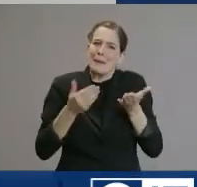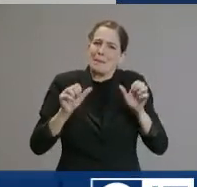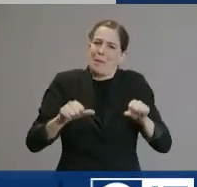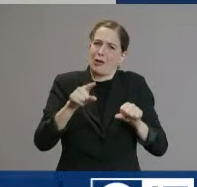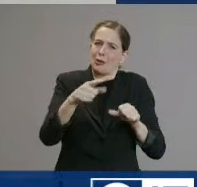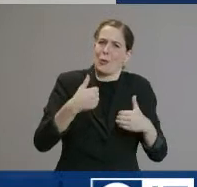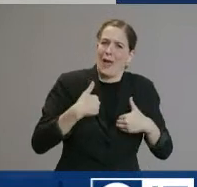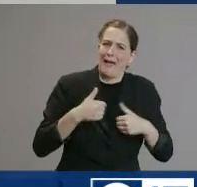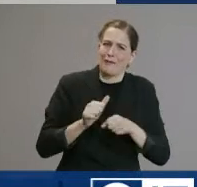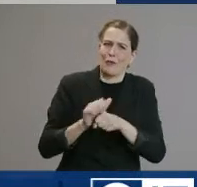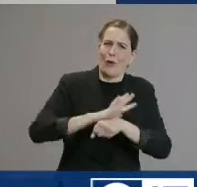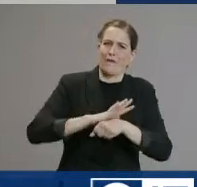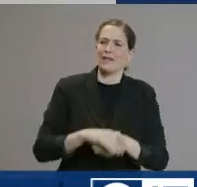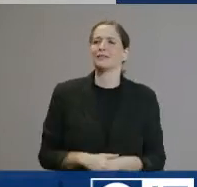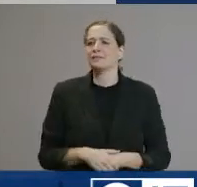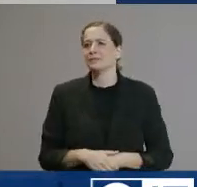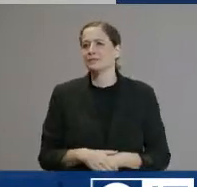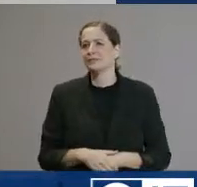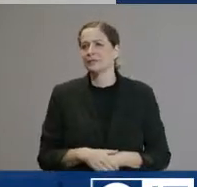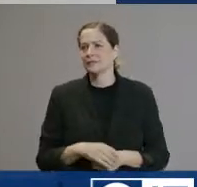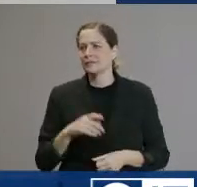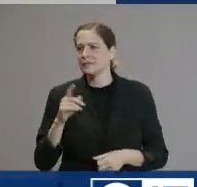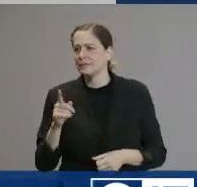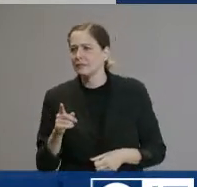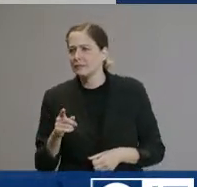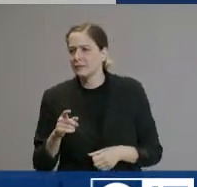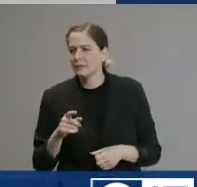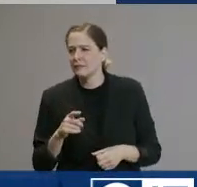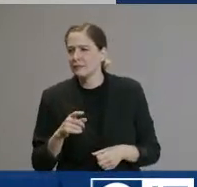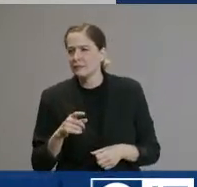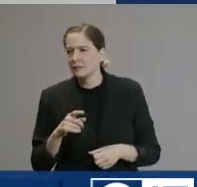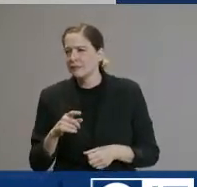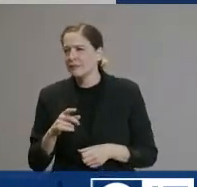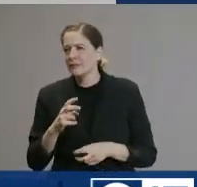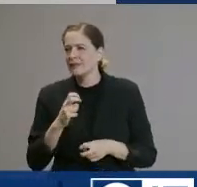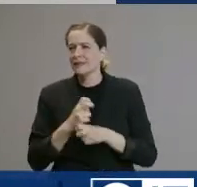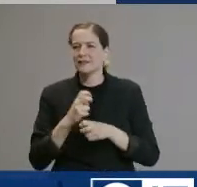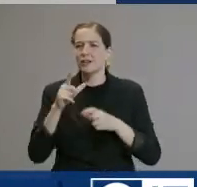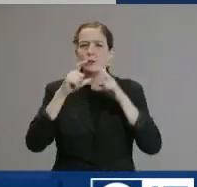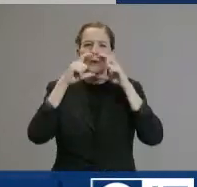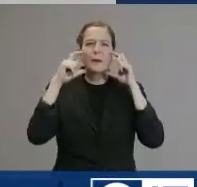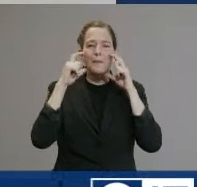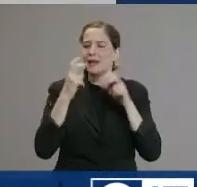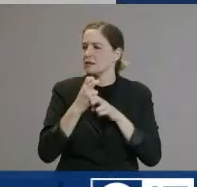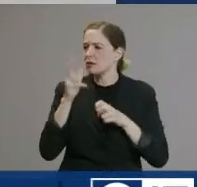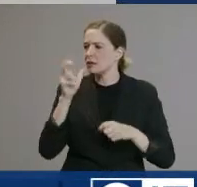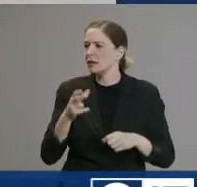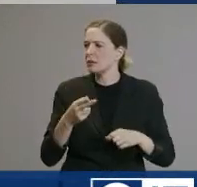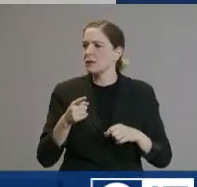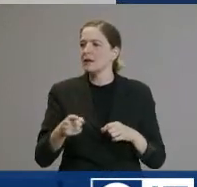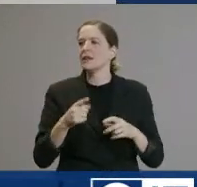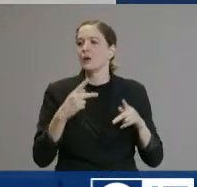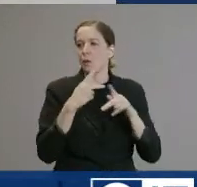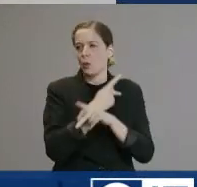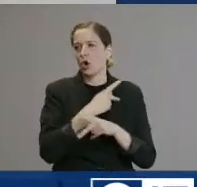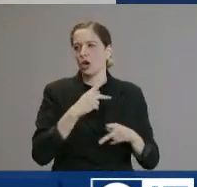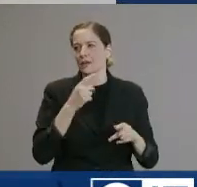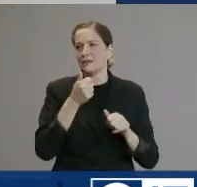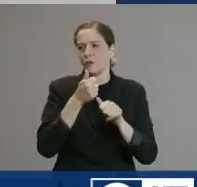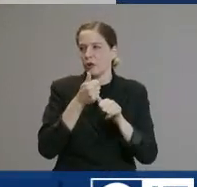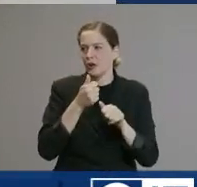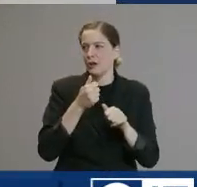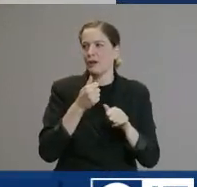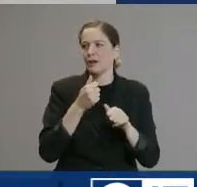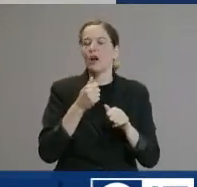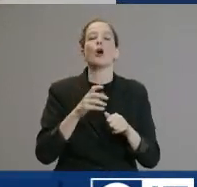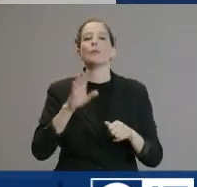near the bottom of the 50 states plus DC and Puerto Rico in terms of per capita testing. 2019. Is that a problem? Why is that the case,